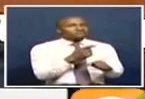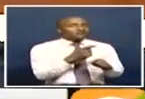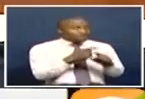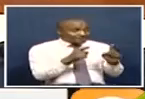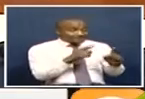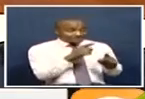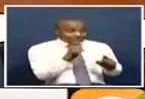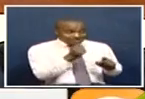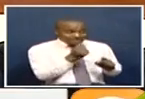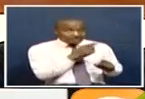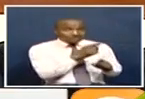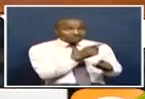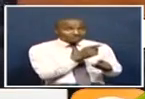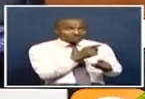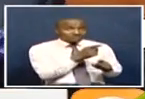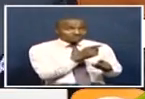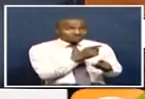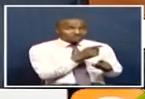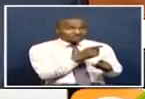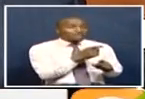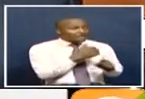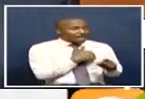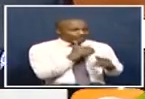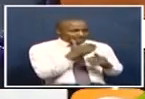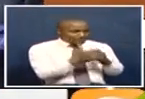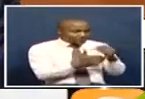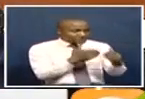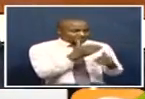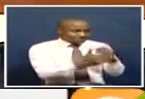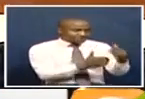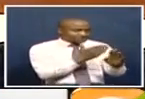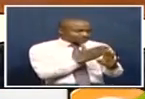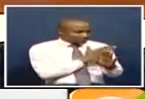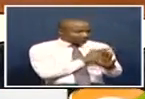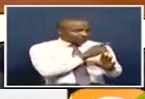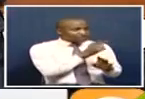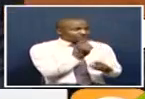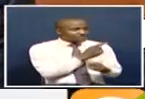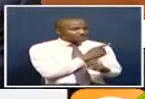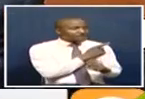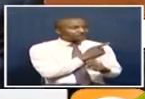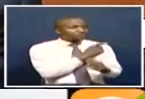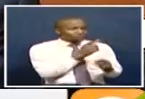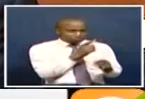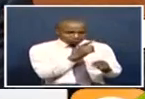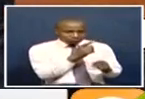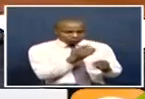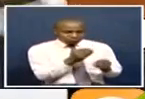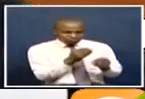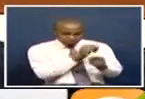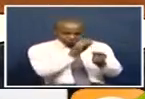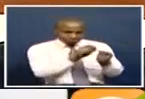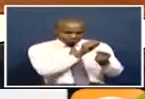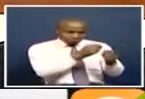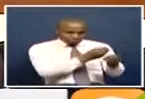salaries, there was a process. Yes. Before these salaries were designated to these people. Right.